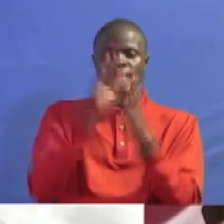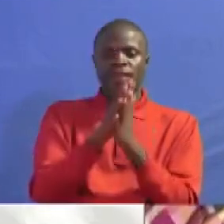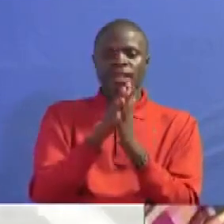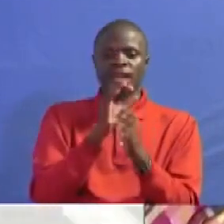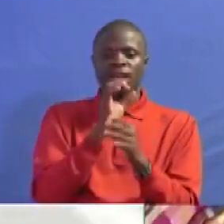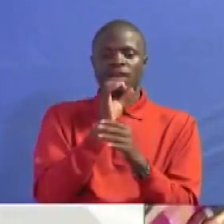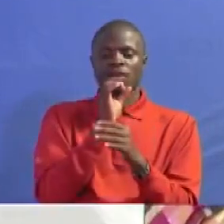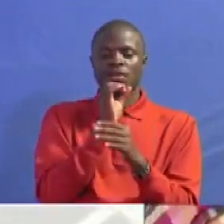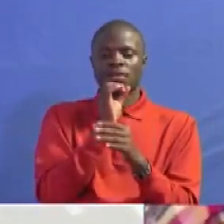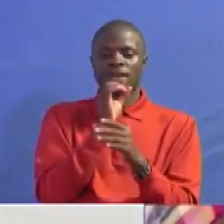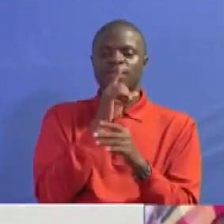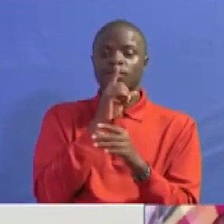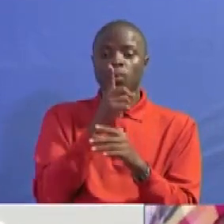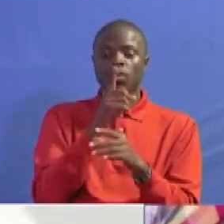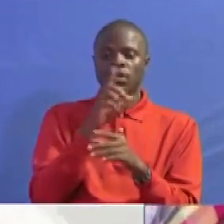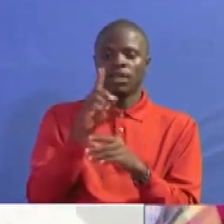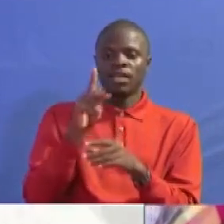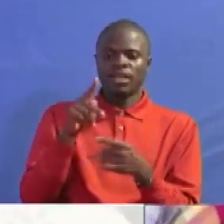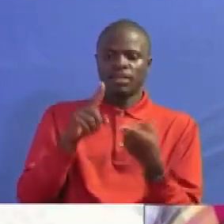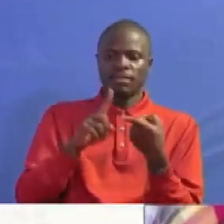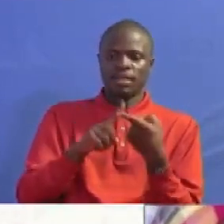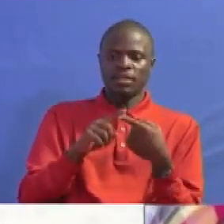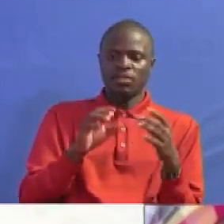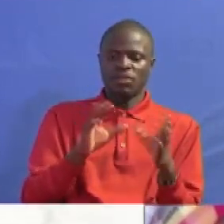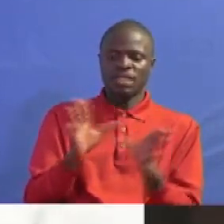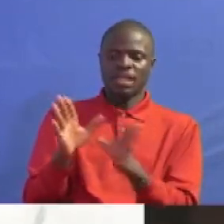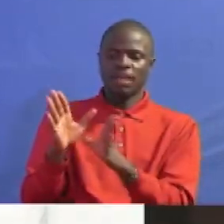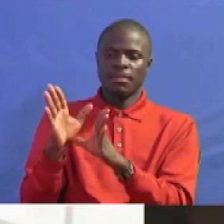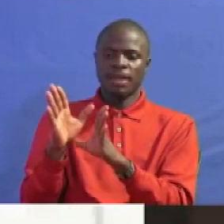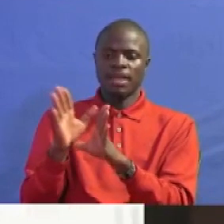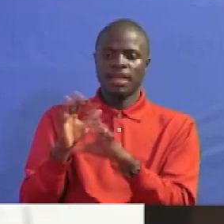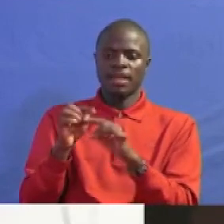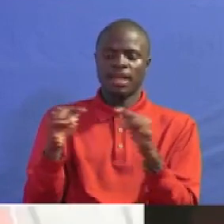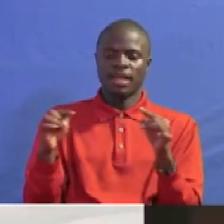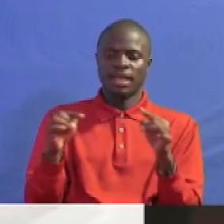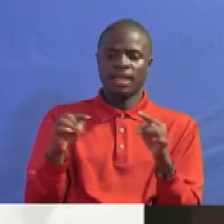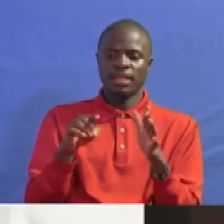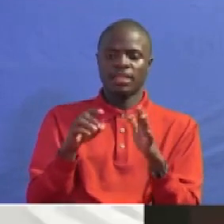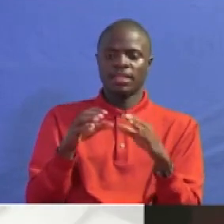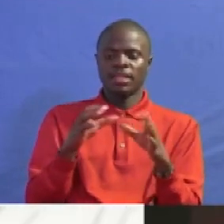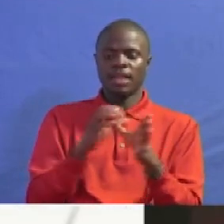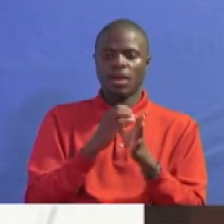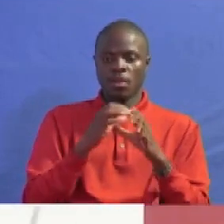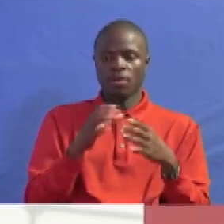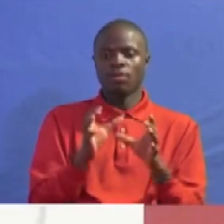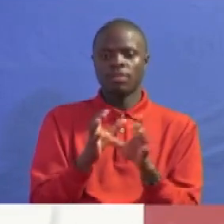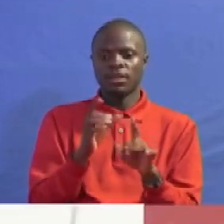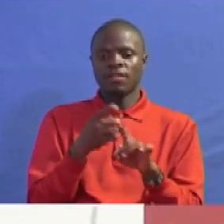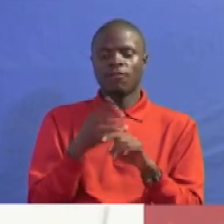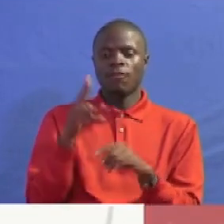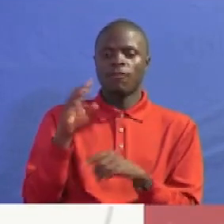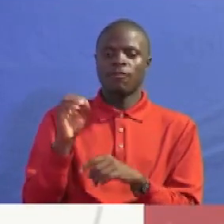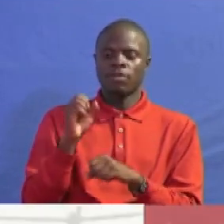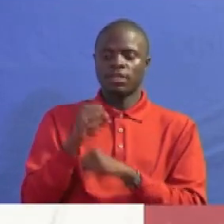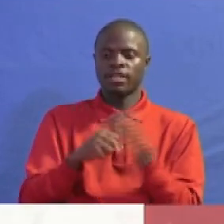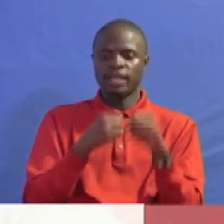as a deliberate attempt to discriminate against pastoralist communities. For over 40 years of independence of this country,